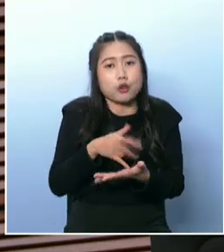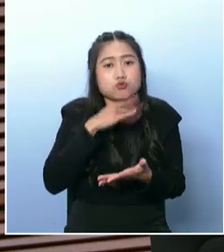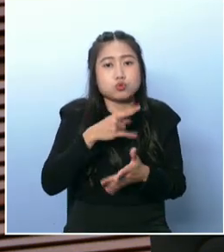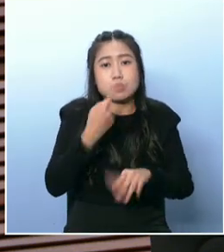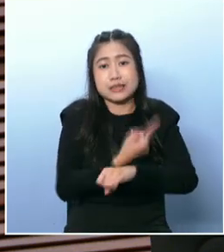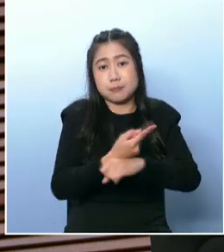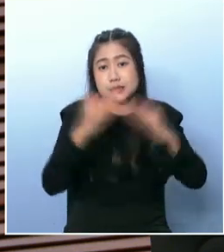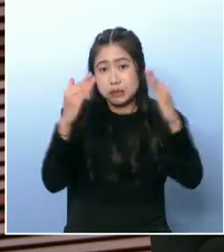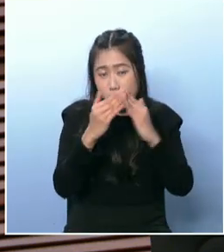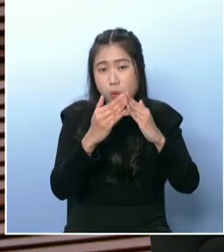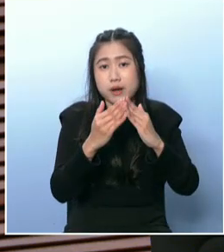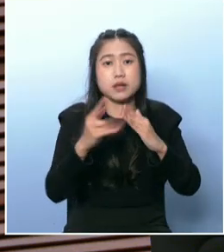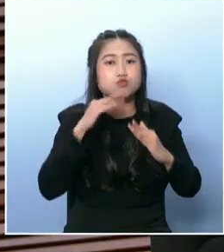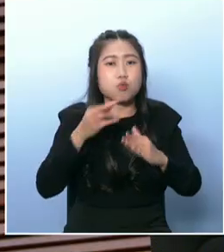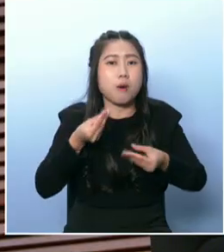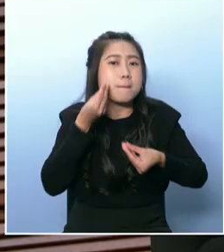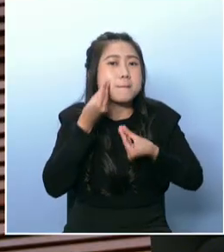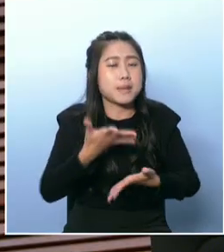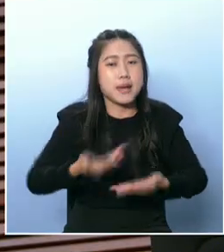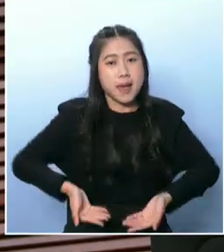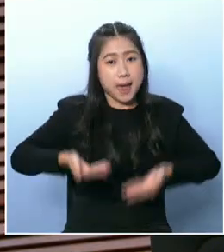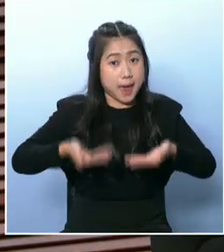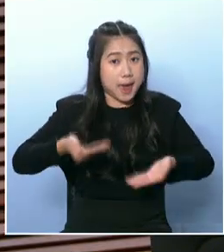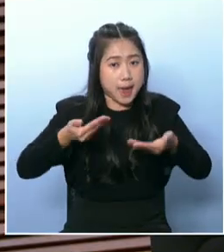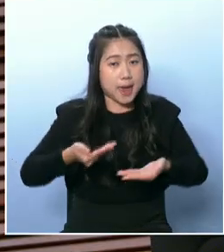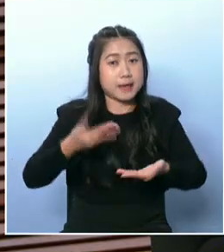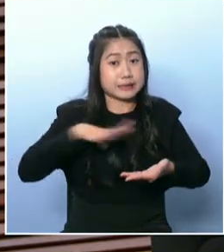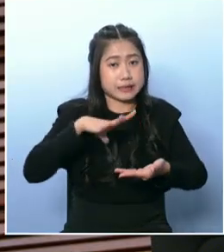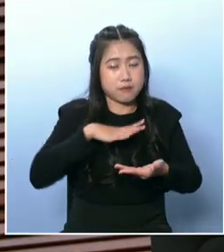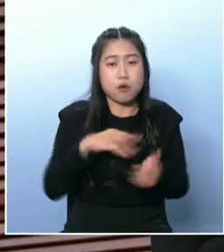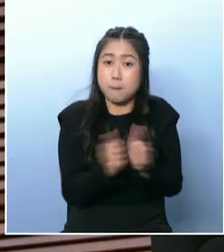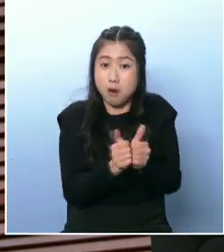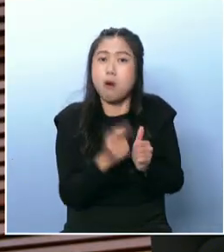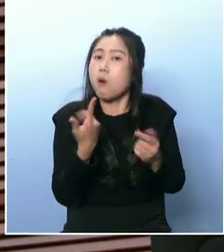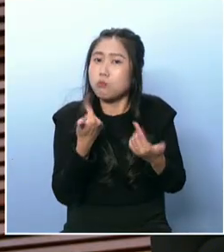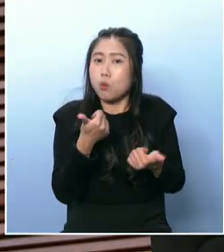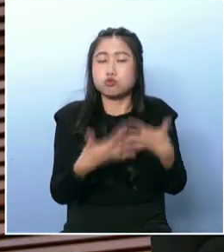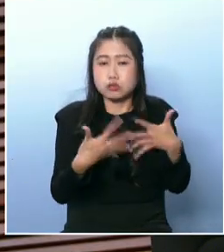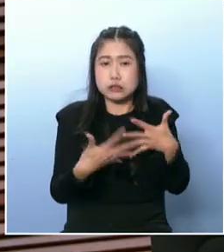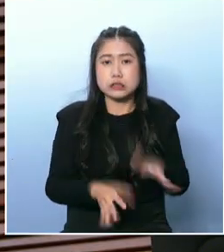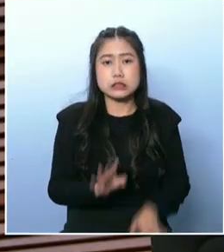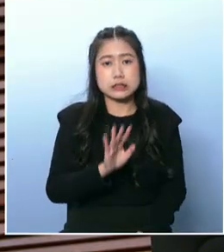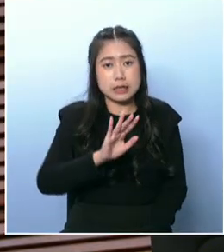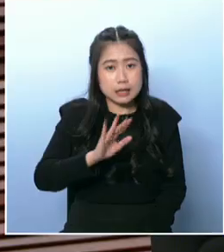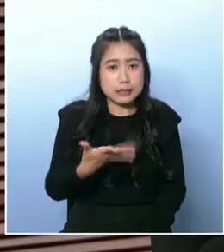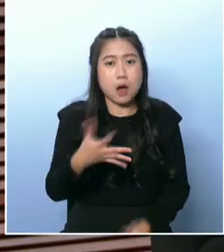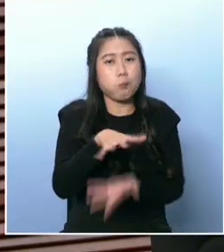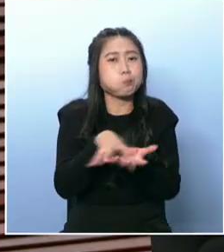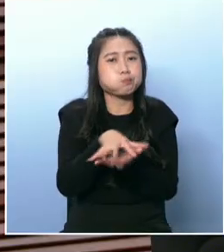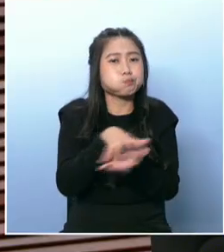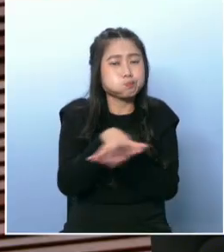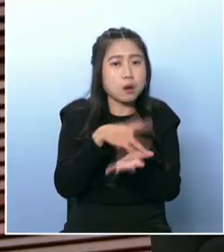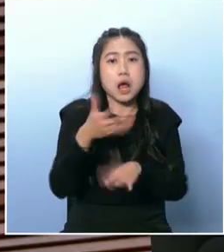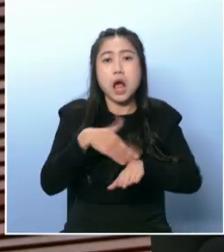concerned for the transitional housing. If they can be made available for the mildly handicapped persons, that will